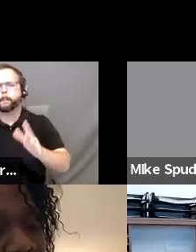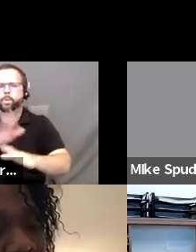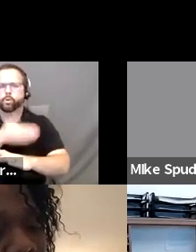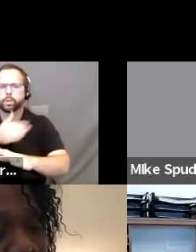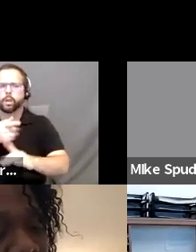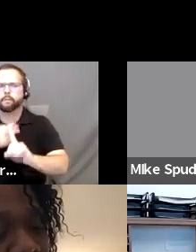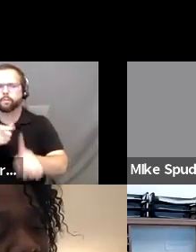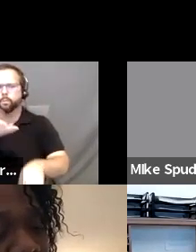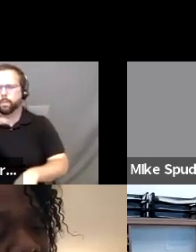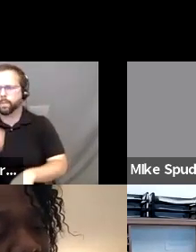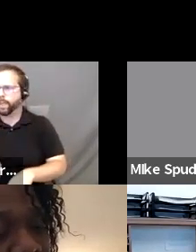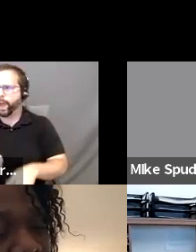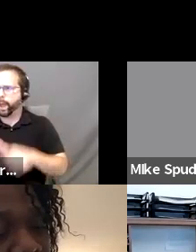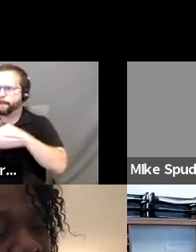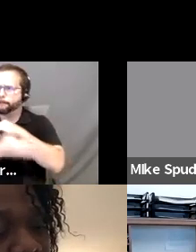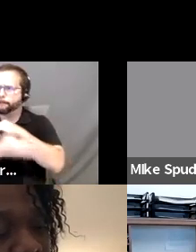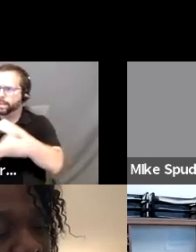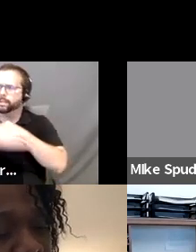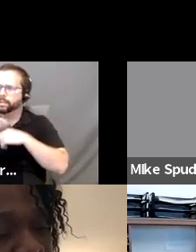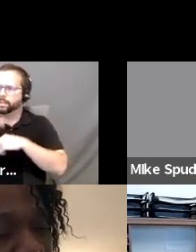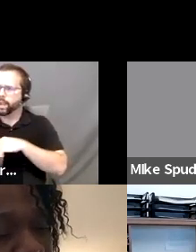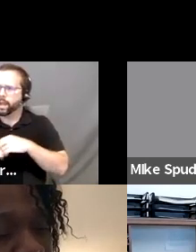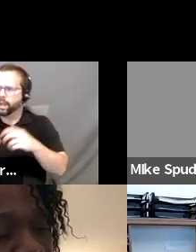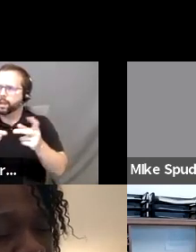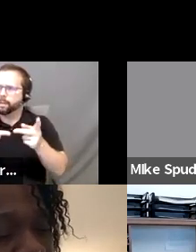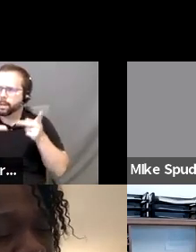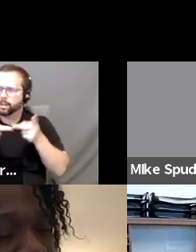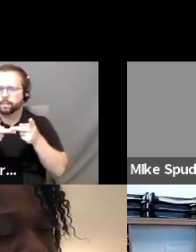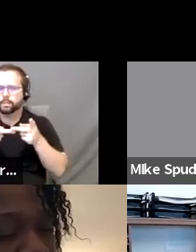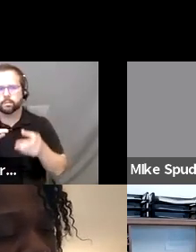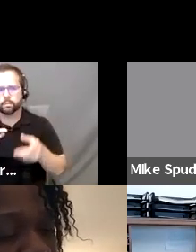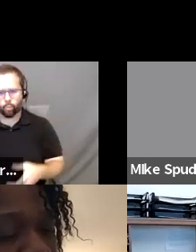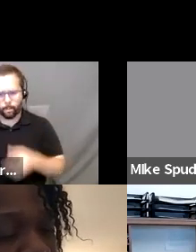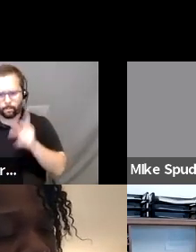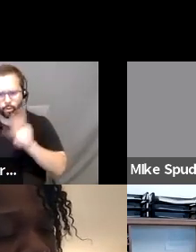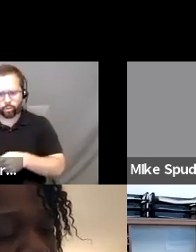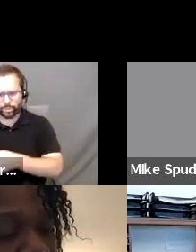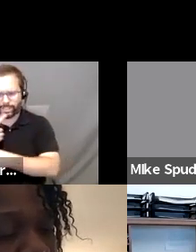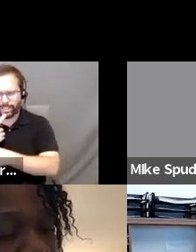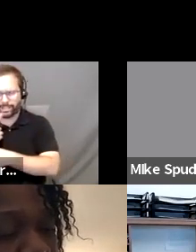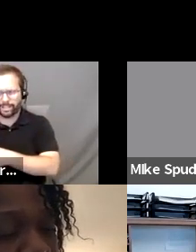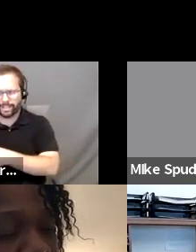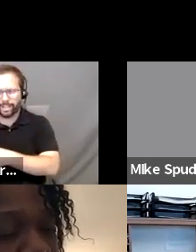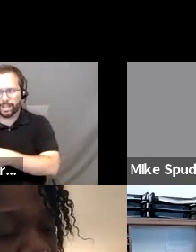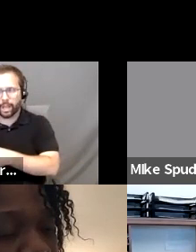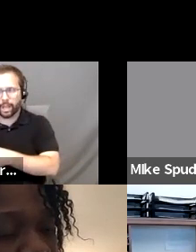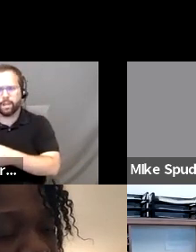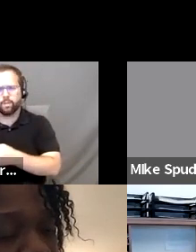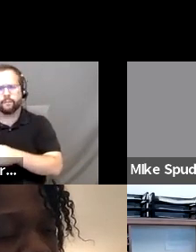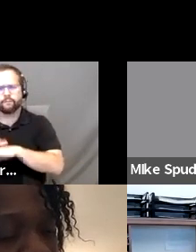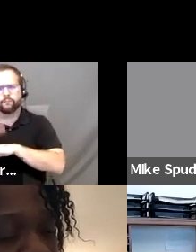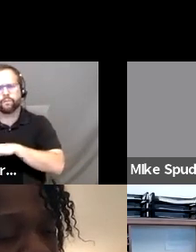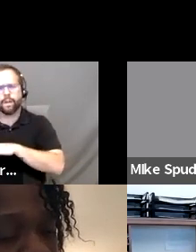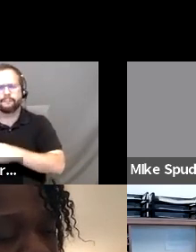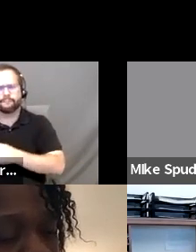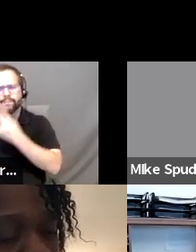really neat way. You know, if someone said they had visited Russia, I think they adopted a daughter or something from Russia.